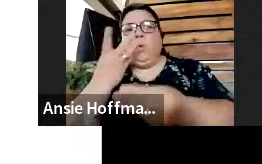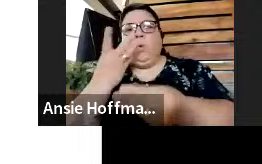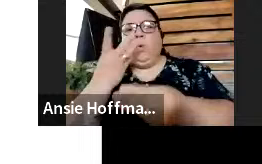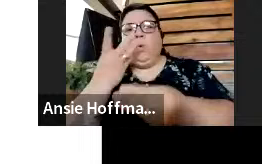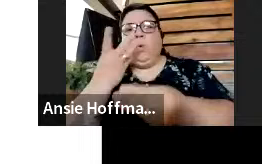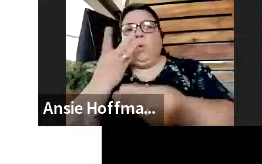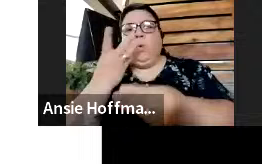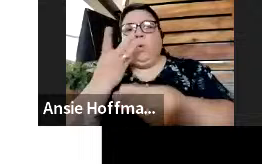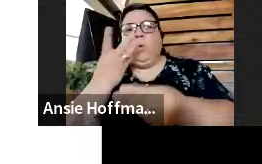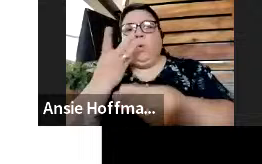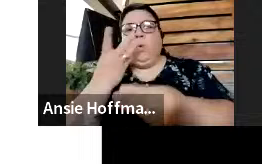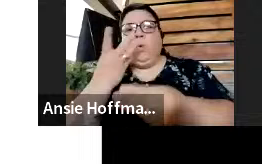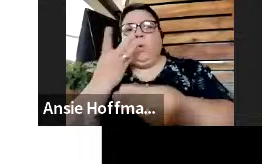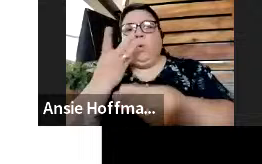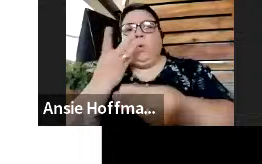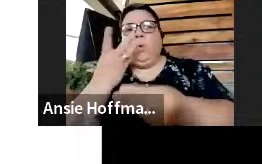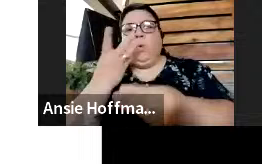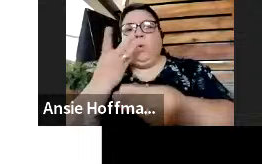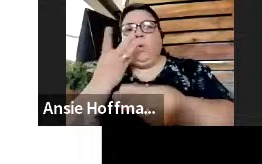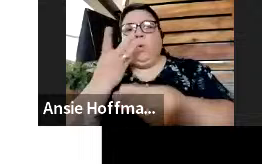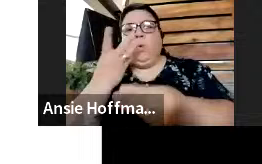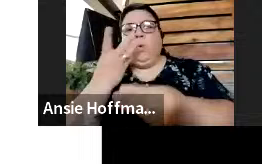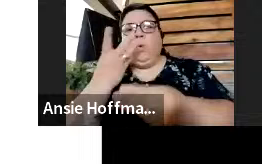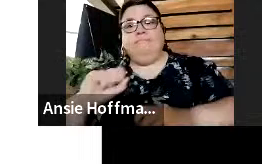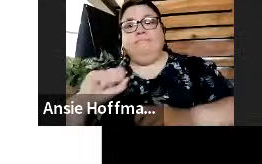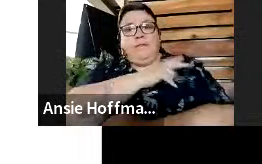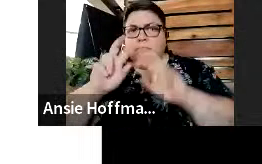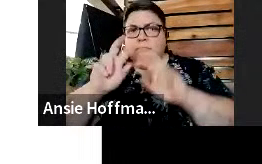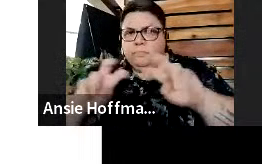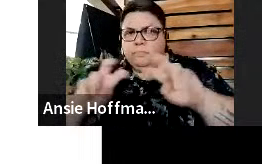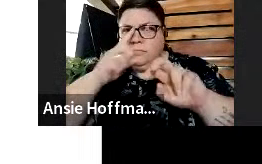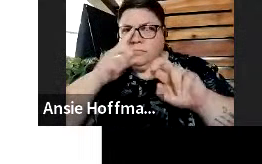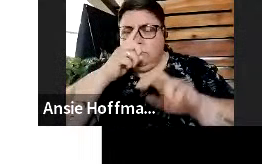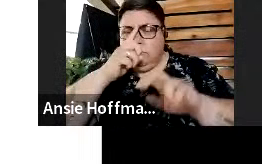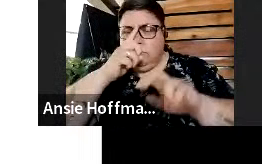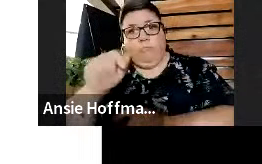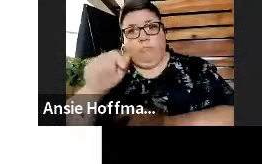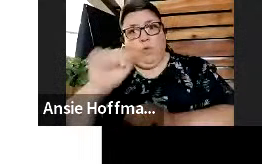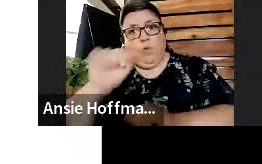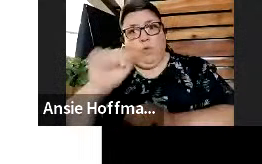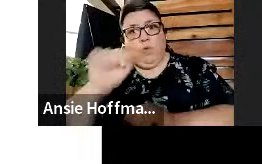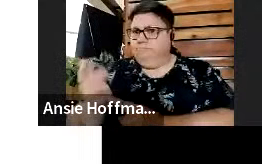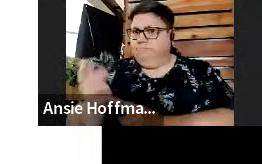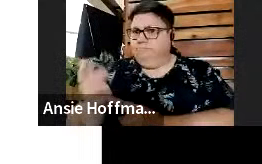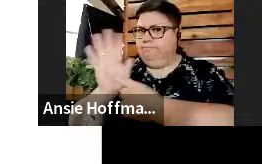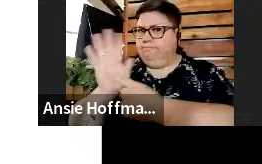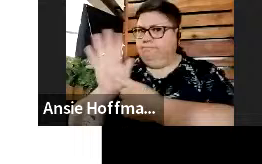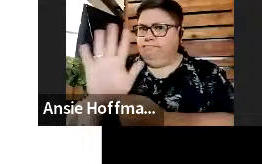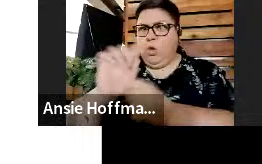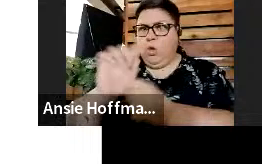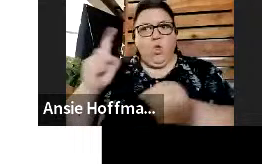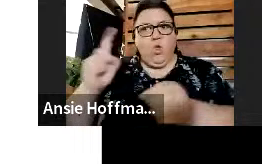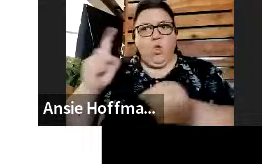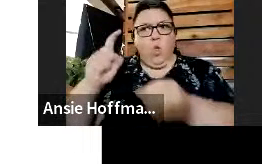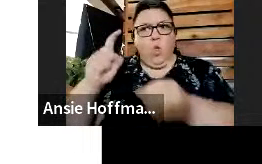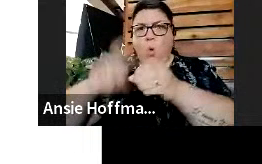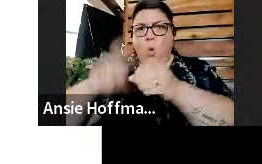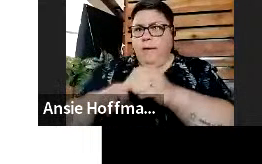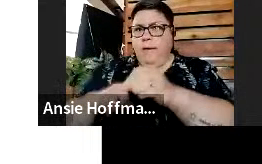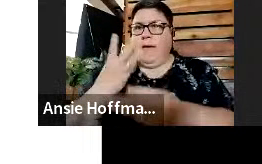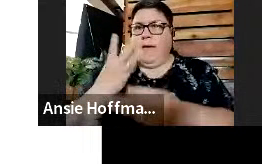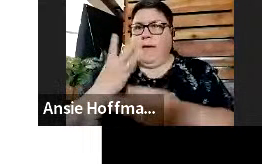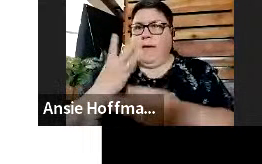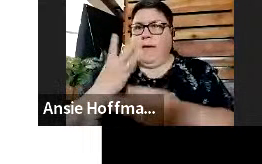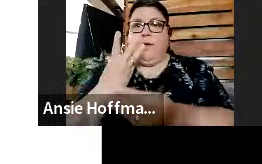our officers discovers that the goods as presented do not qualify or are not